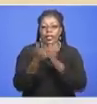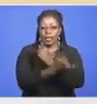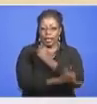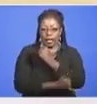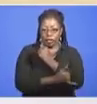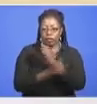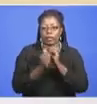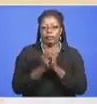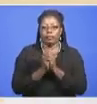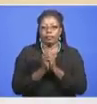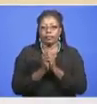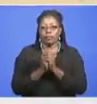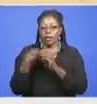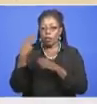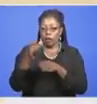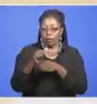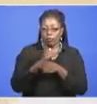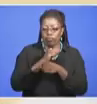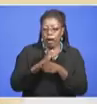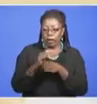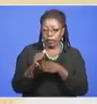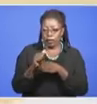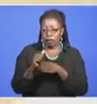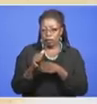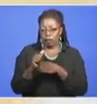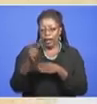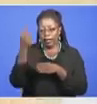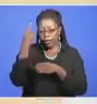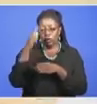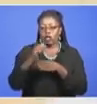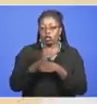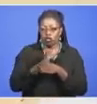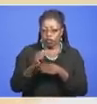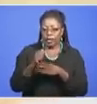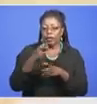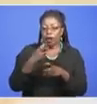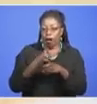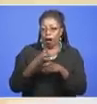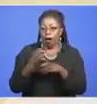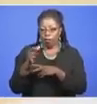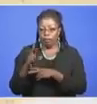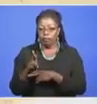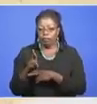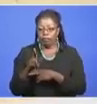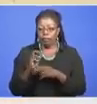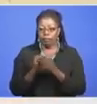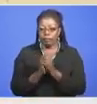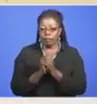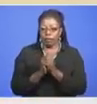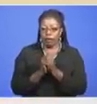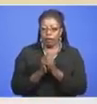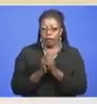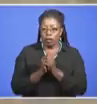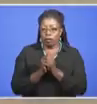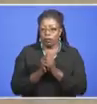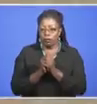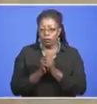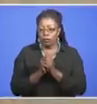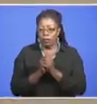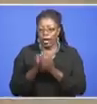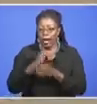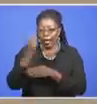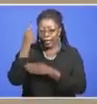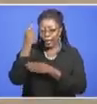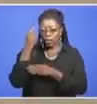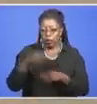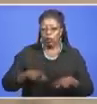practice, we've been training hard, but I think we could train a little harder. Mm-hmm. I think we're preparing well for the World Series that we're going to attend. I think once